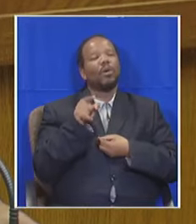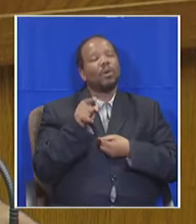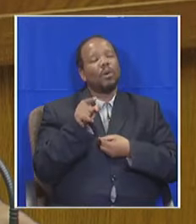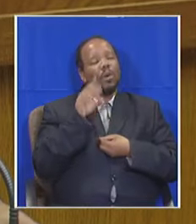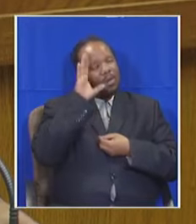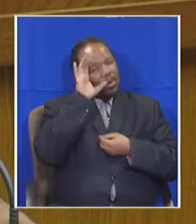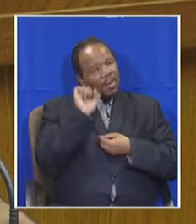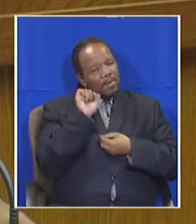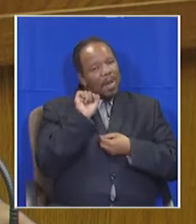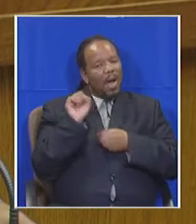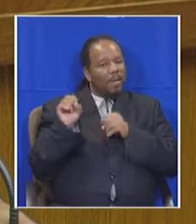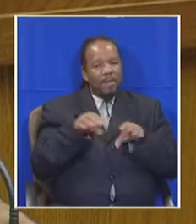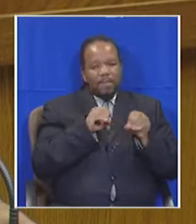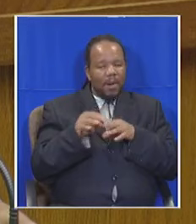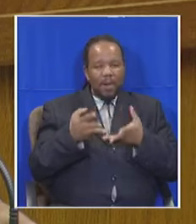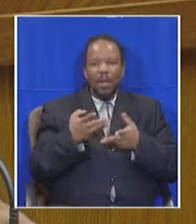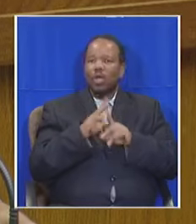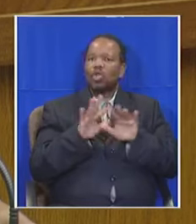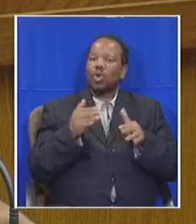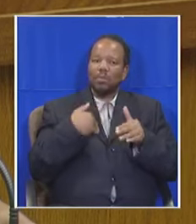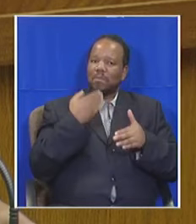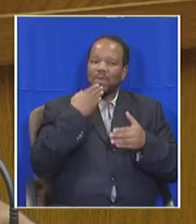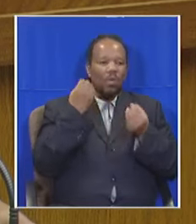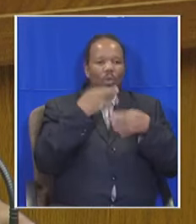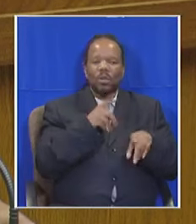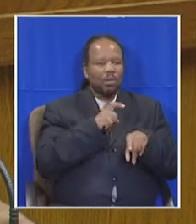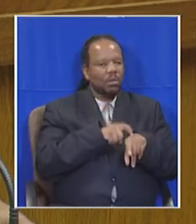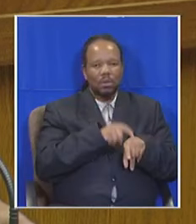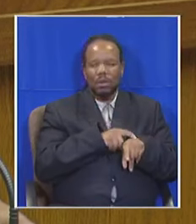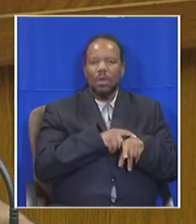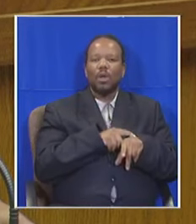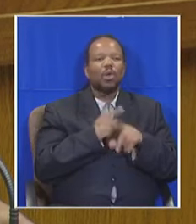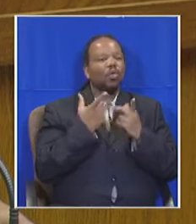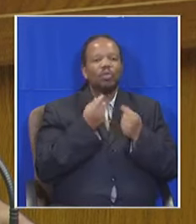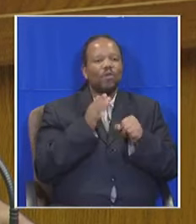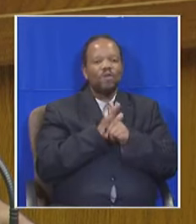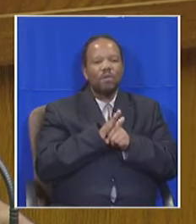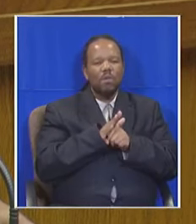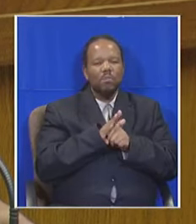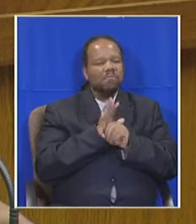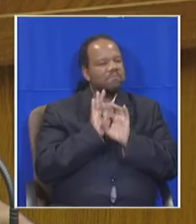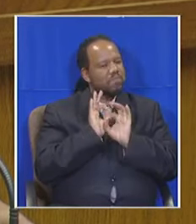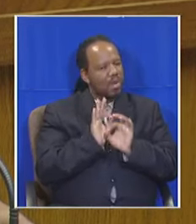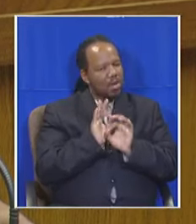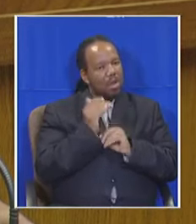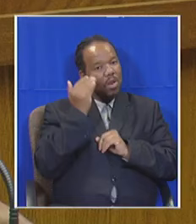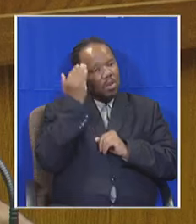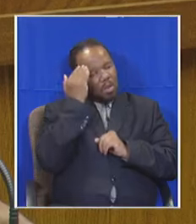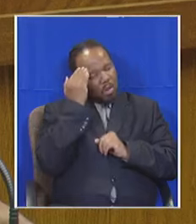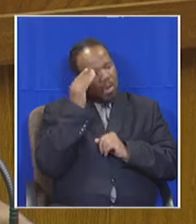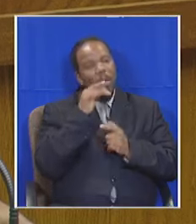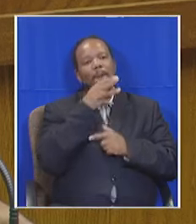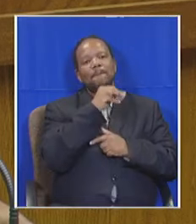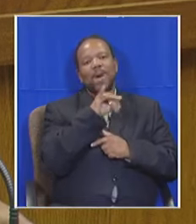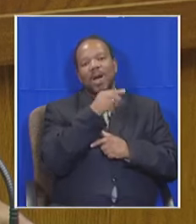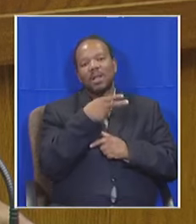is maitapiso fela. Re dira jaana ka kitso e feleletseng ya mafoko a ga Solomon Mahlangu ao a reng madi a rona a